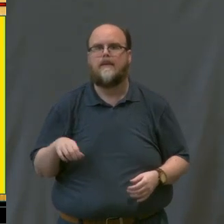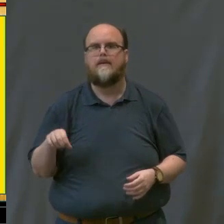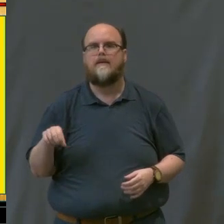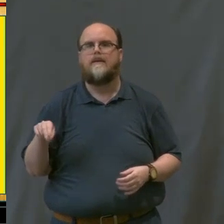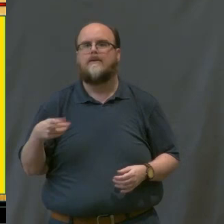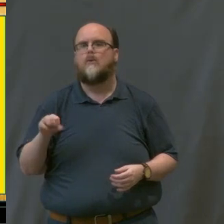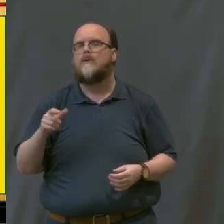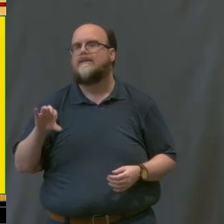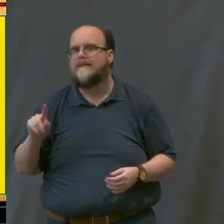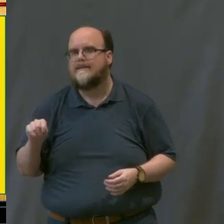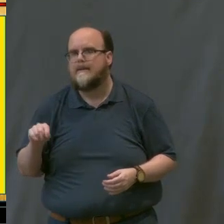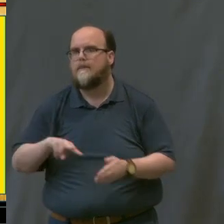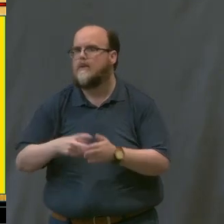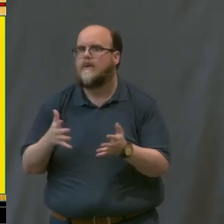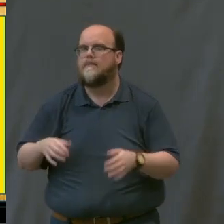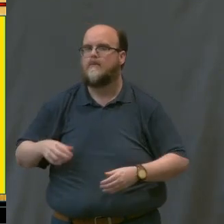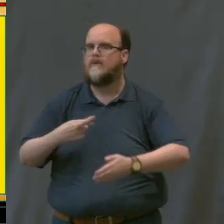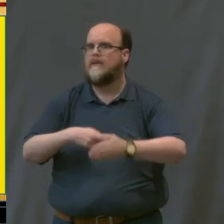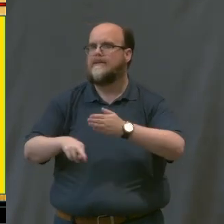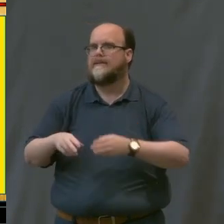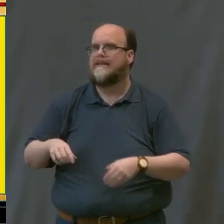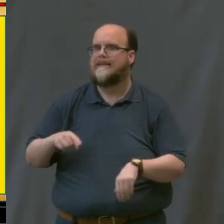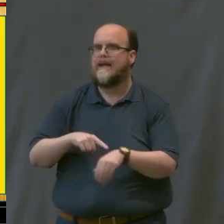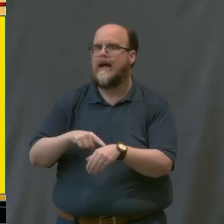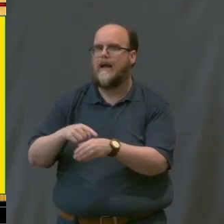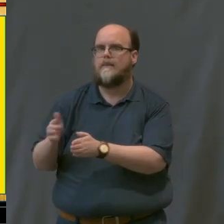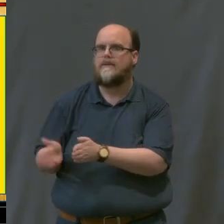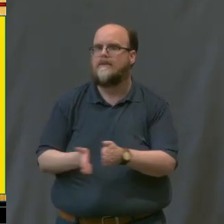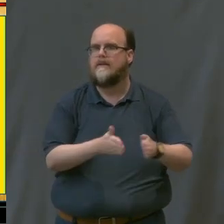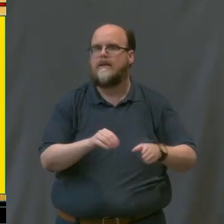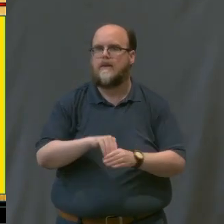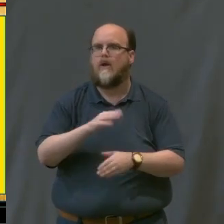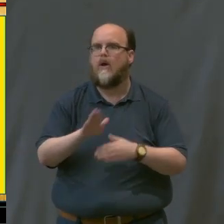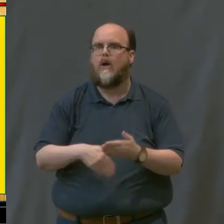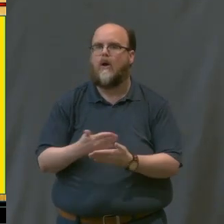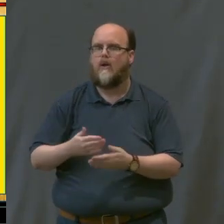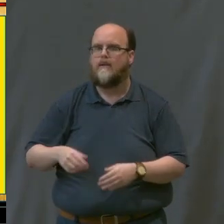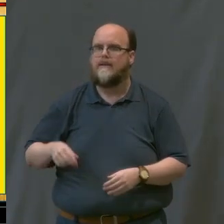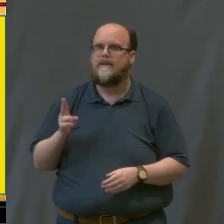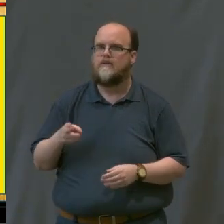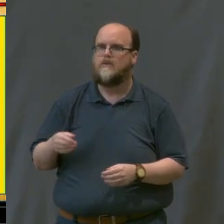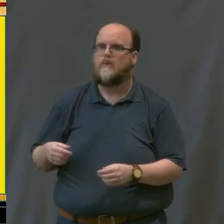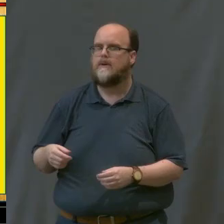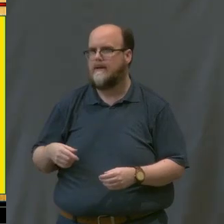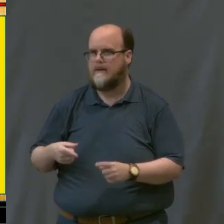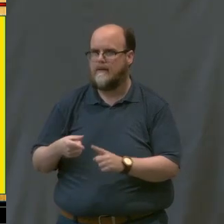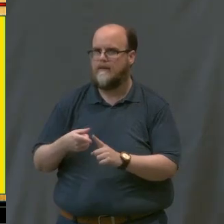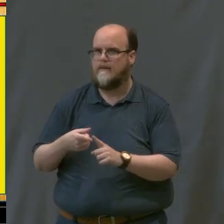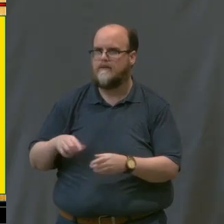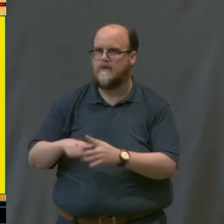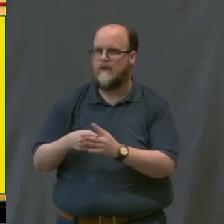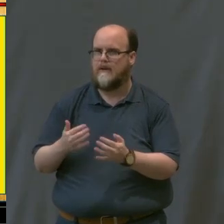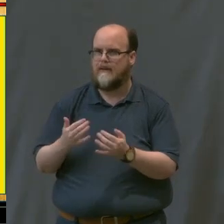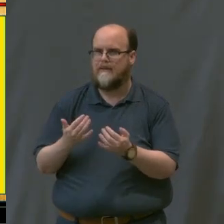time scheme in the whole course of history, a time scheme that spans from now into the future. We don't know when that